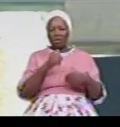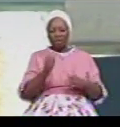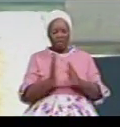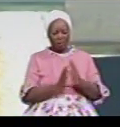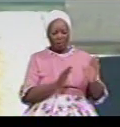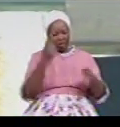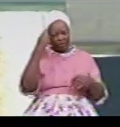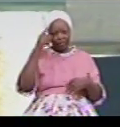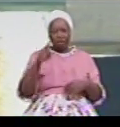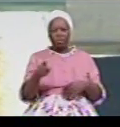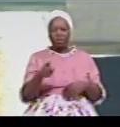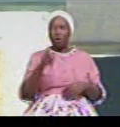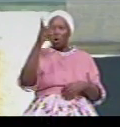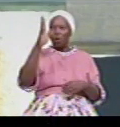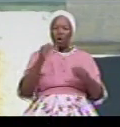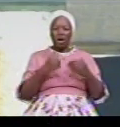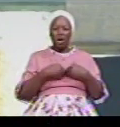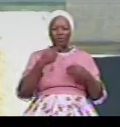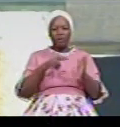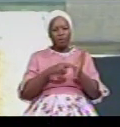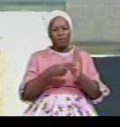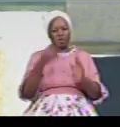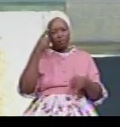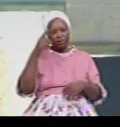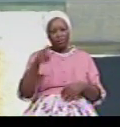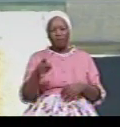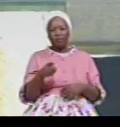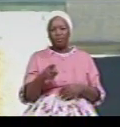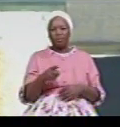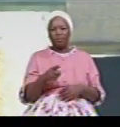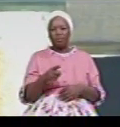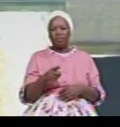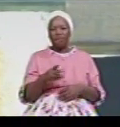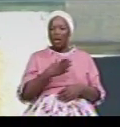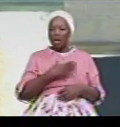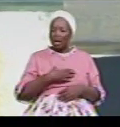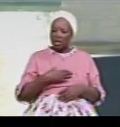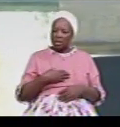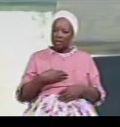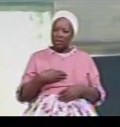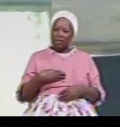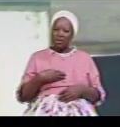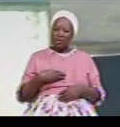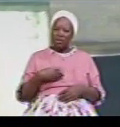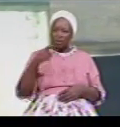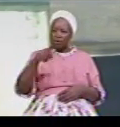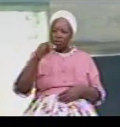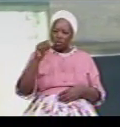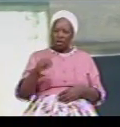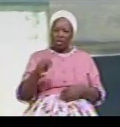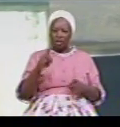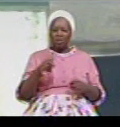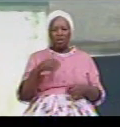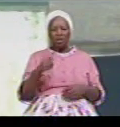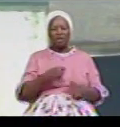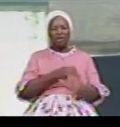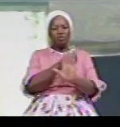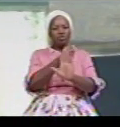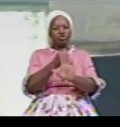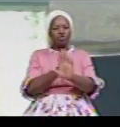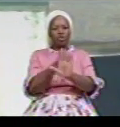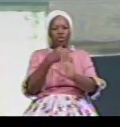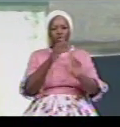has a purpose for you. And you need the shield of the